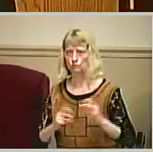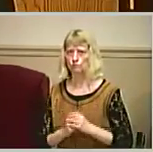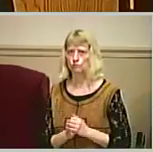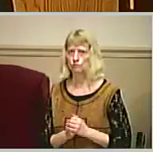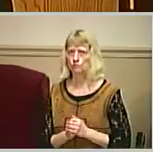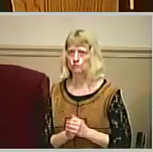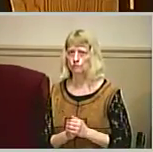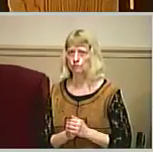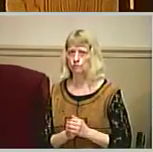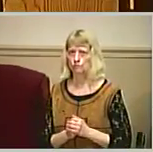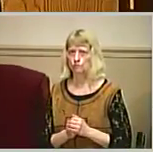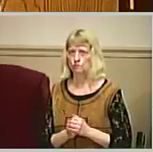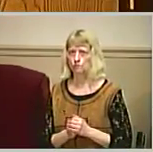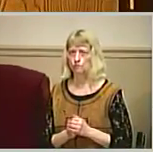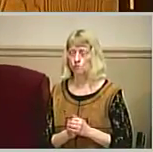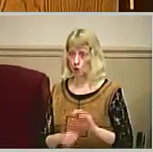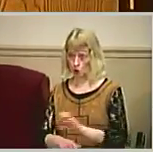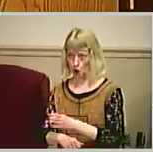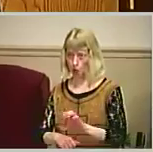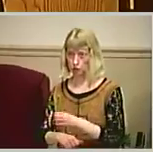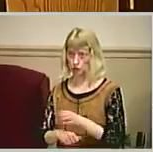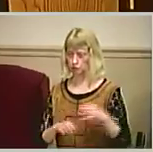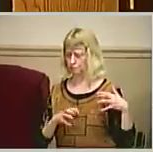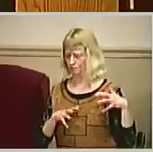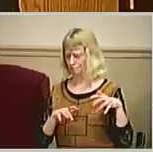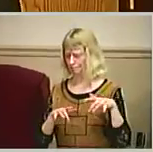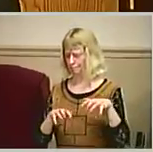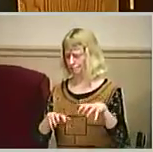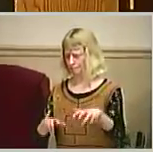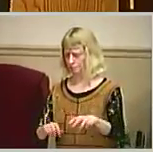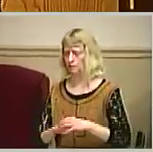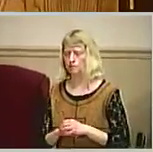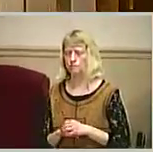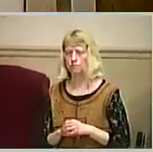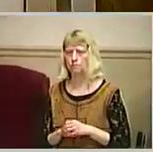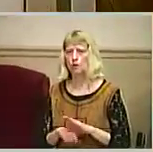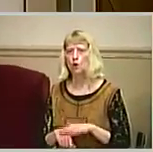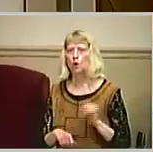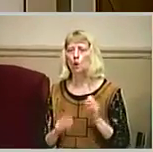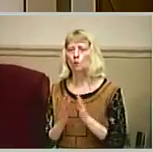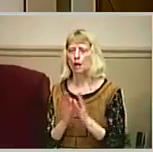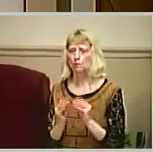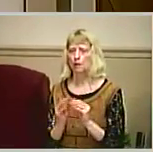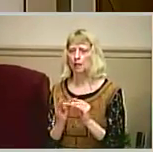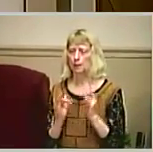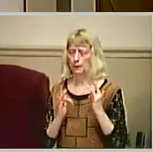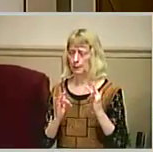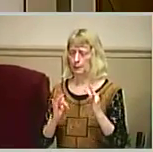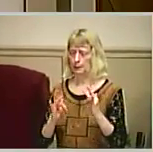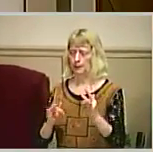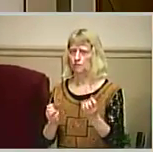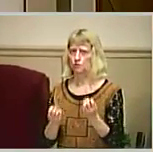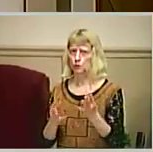You call together a big concert, you'll fill a place. You call together a time to prayer,